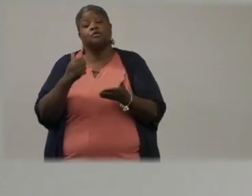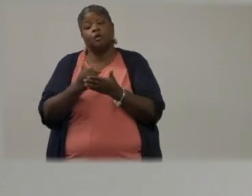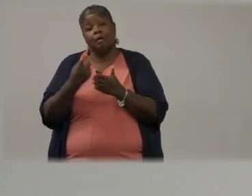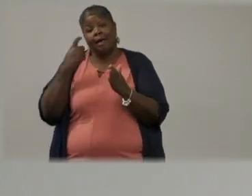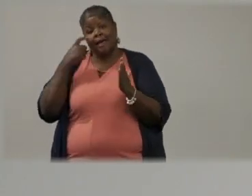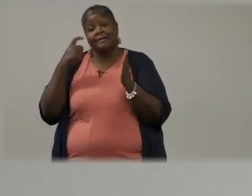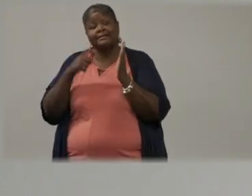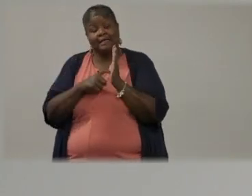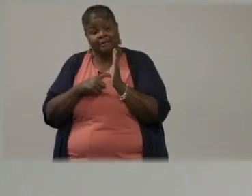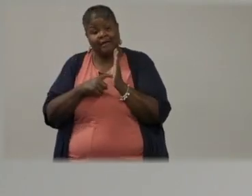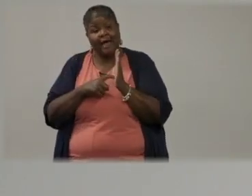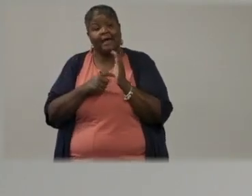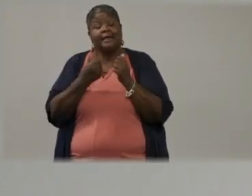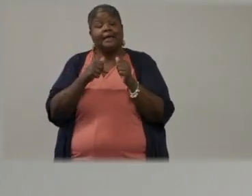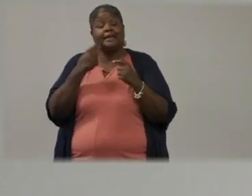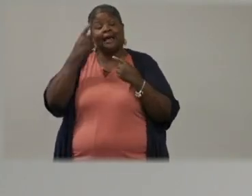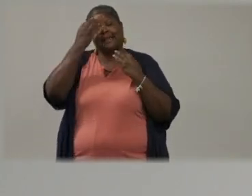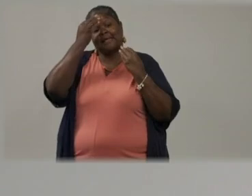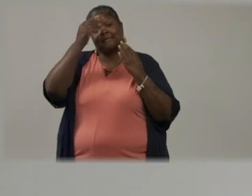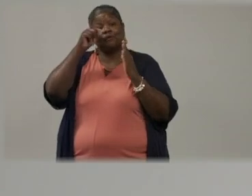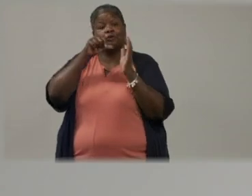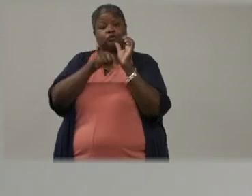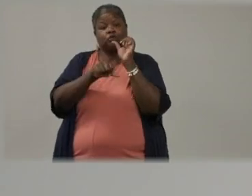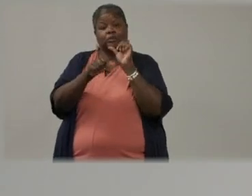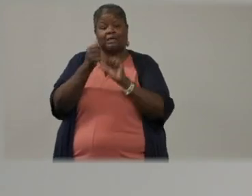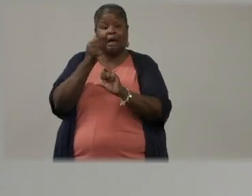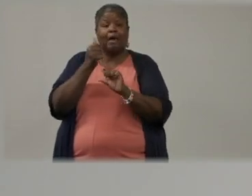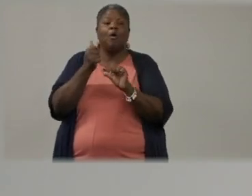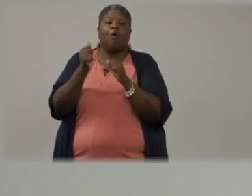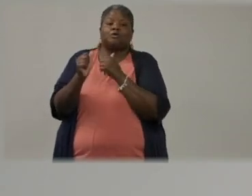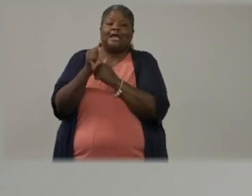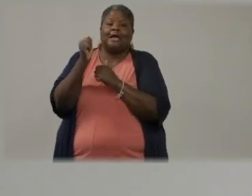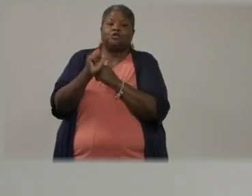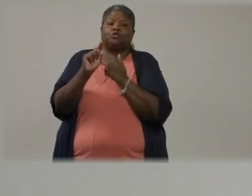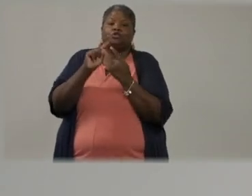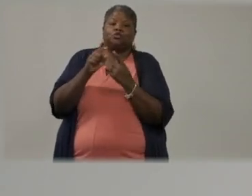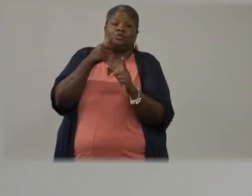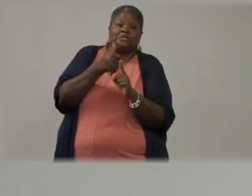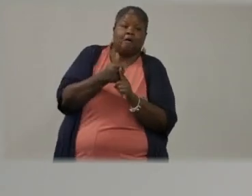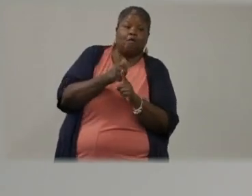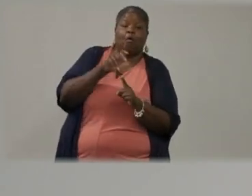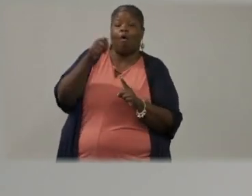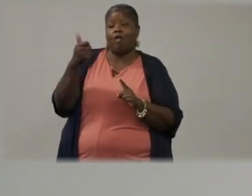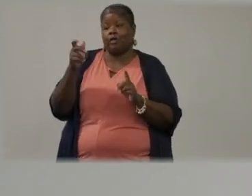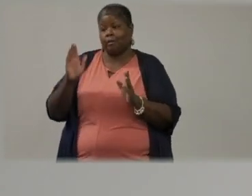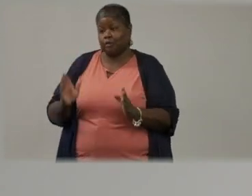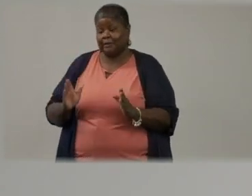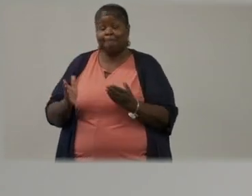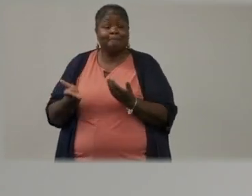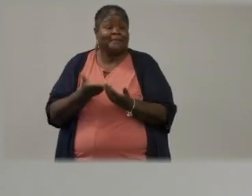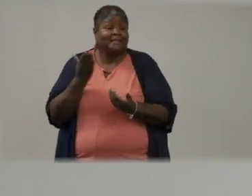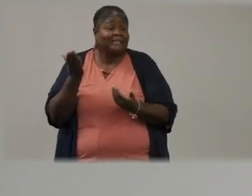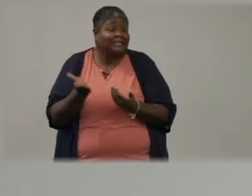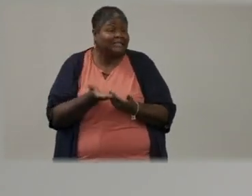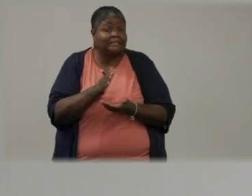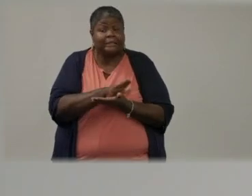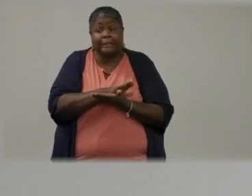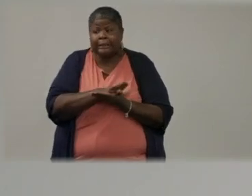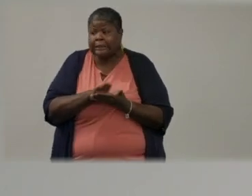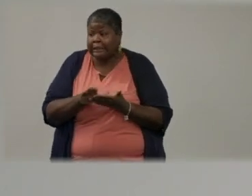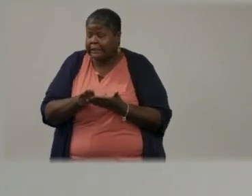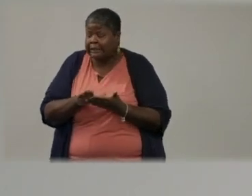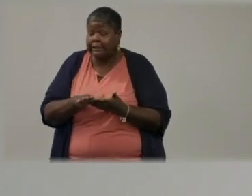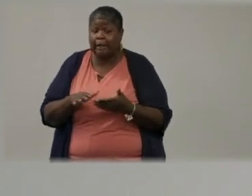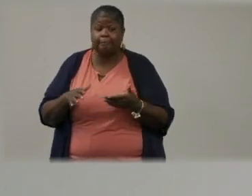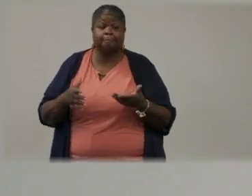are suicidal ideations or somebody who is going to be dangerous to someone else. And so it's a really easy, clean, I think,